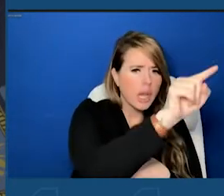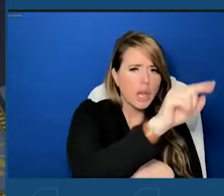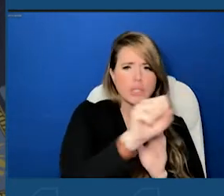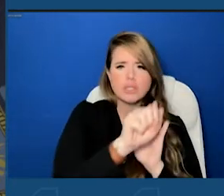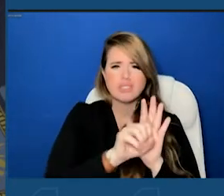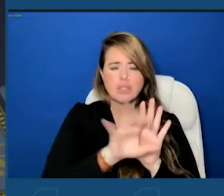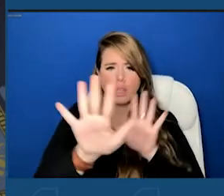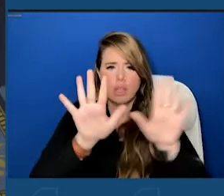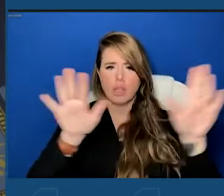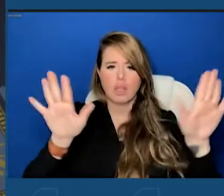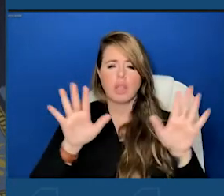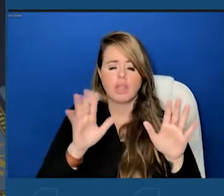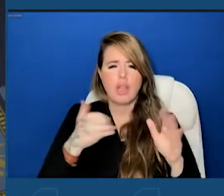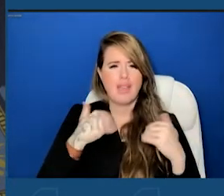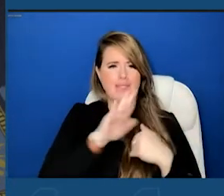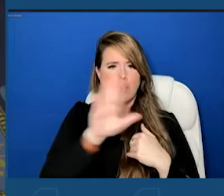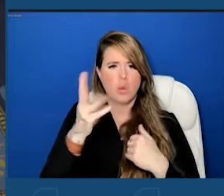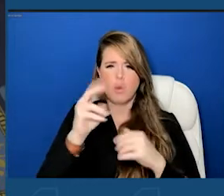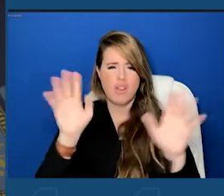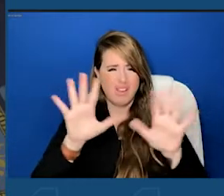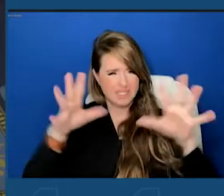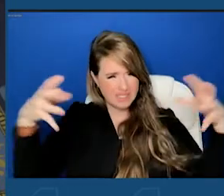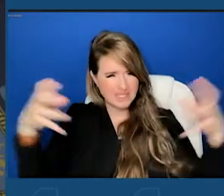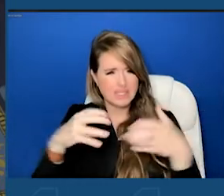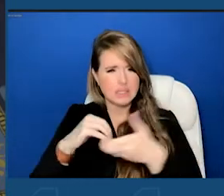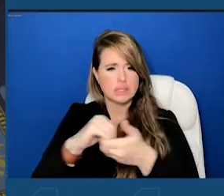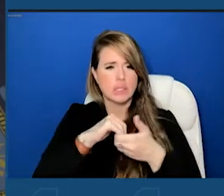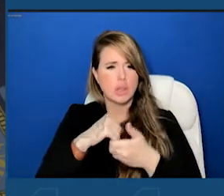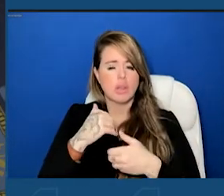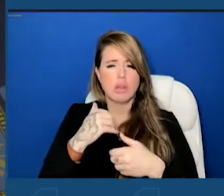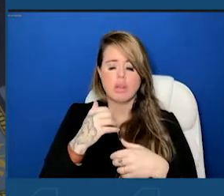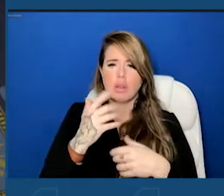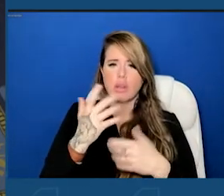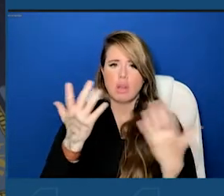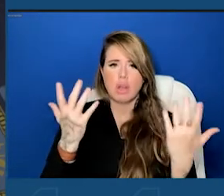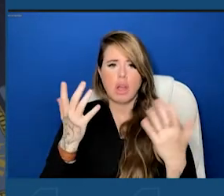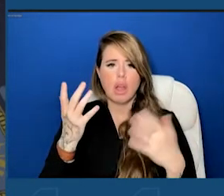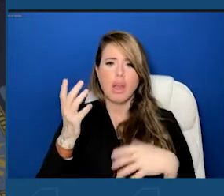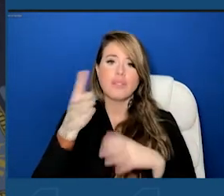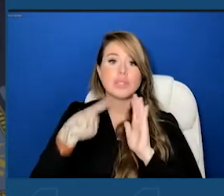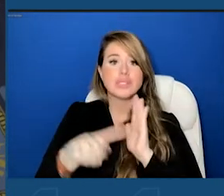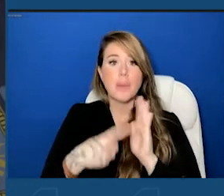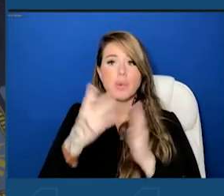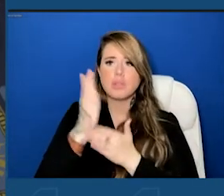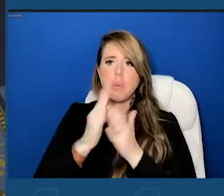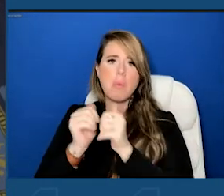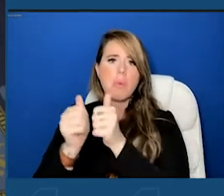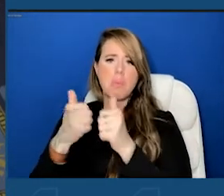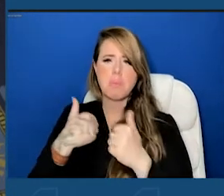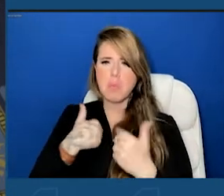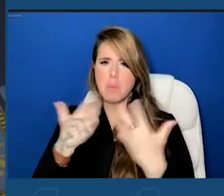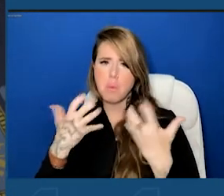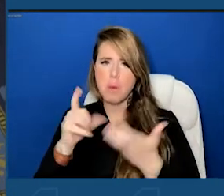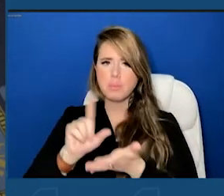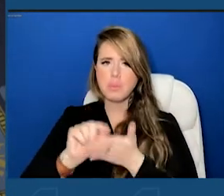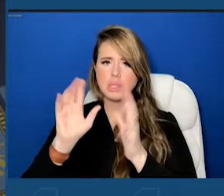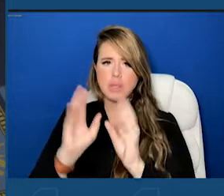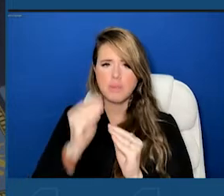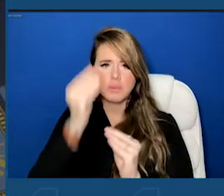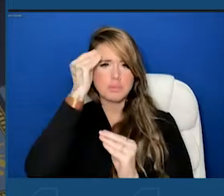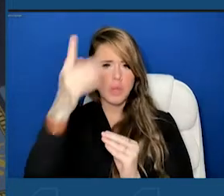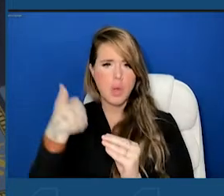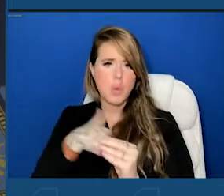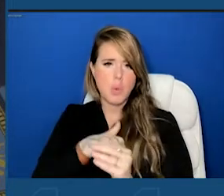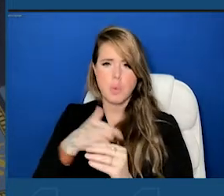all saying, we want to be the ones that hold the press conference and say we nabbed somebody. No, you do a press conference all standing shoulder to